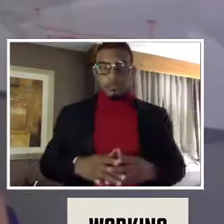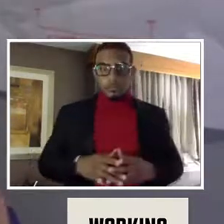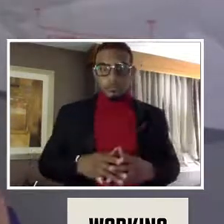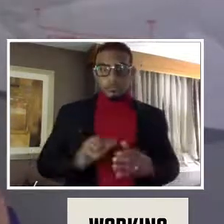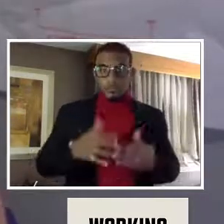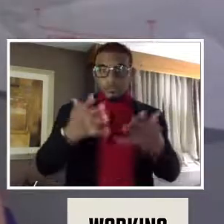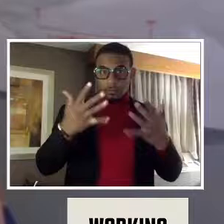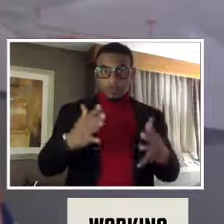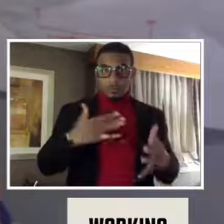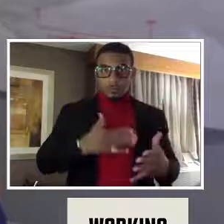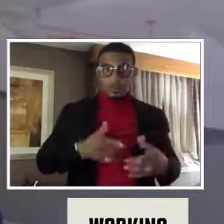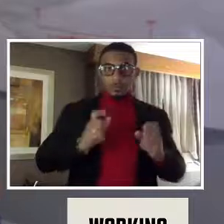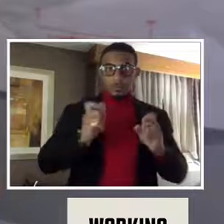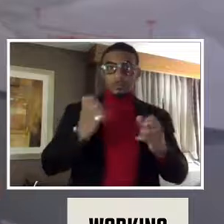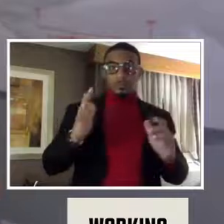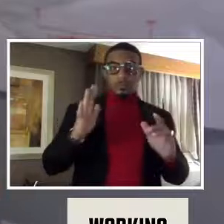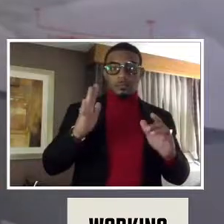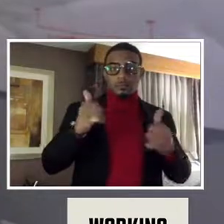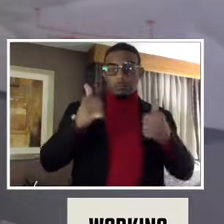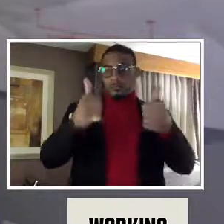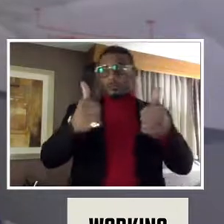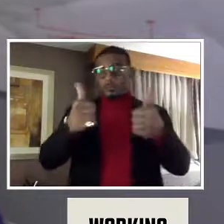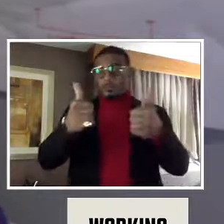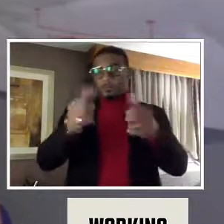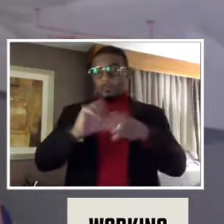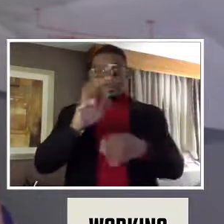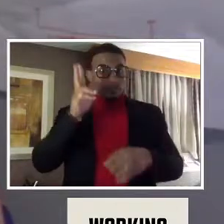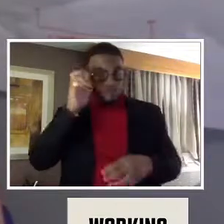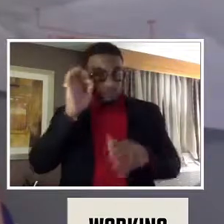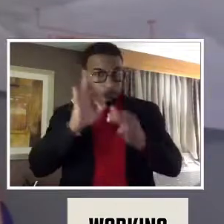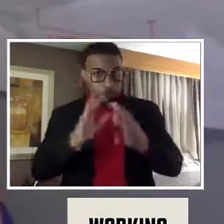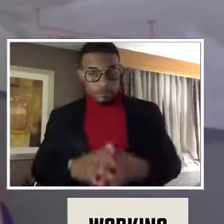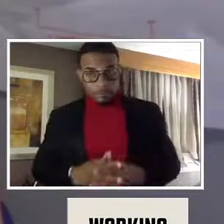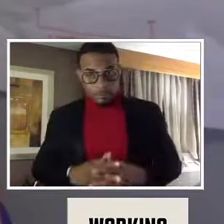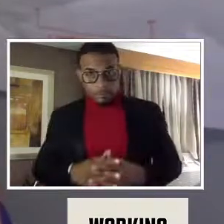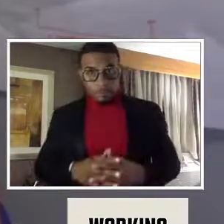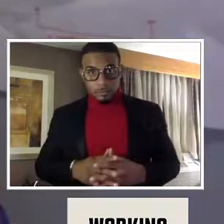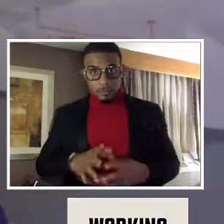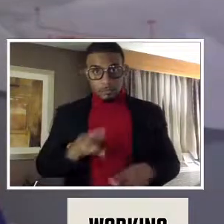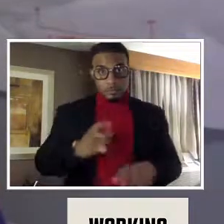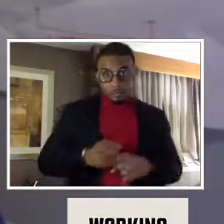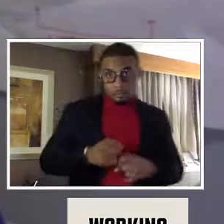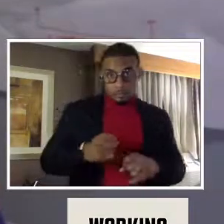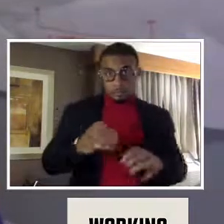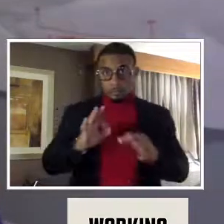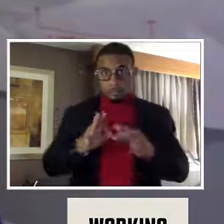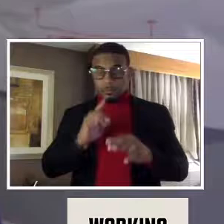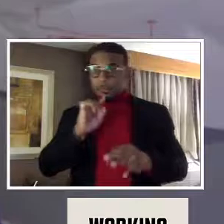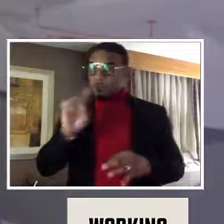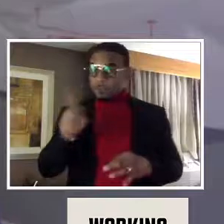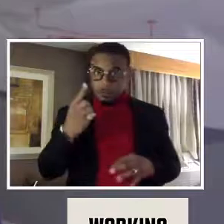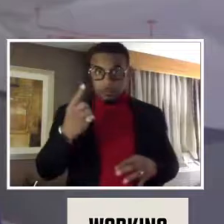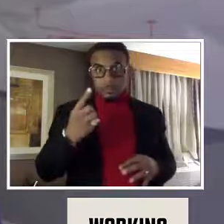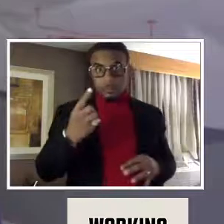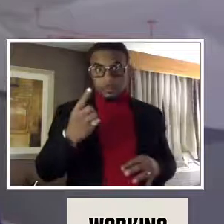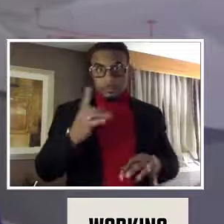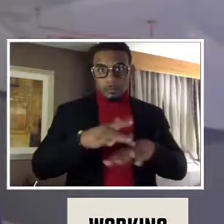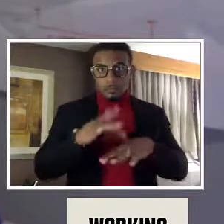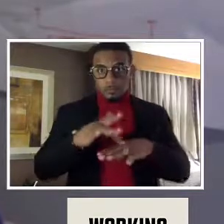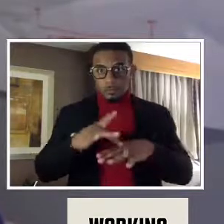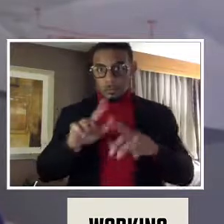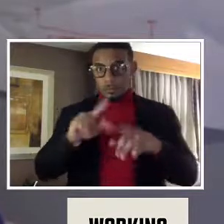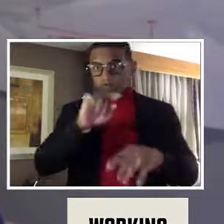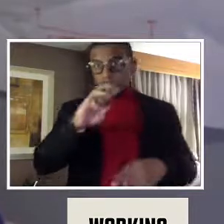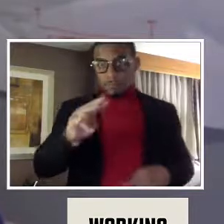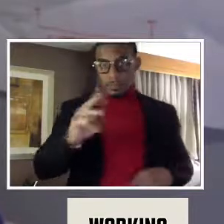To finish, please give a thumbs up to indicate you hear the interpreter. Spanish interpretation is only be available to